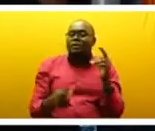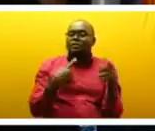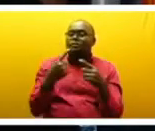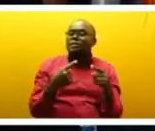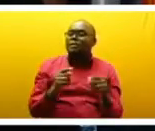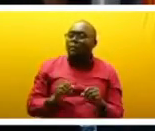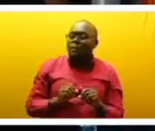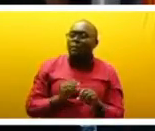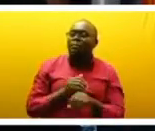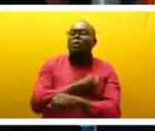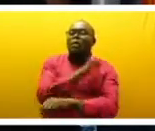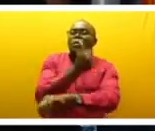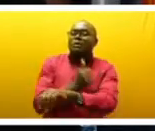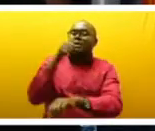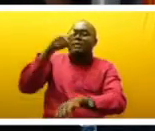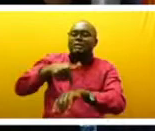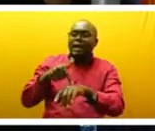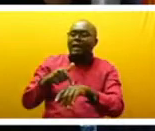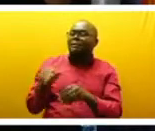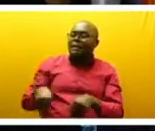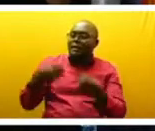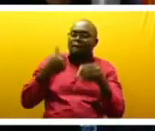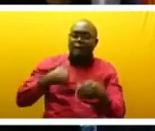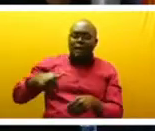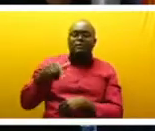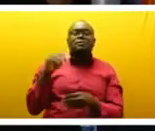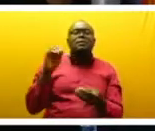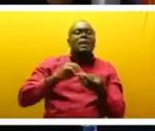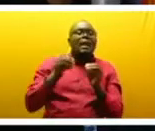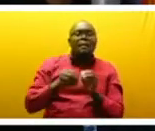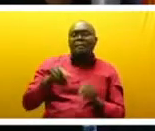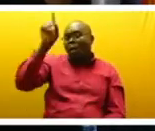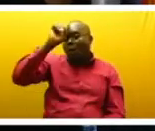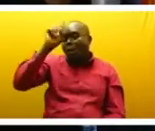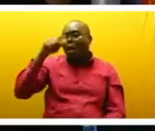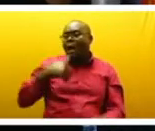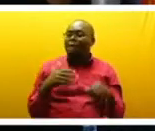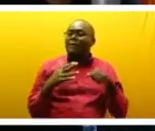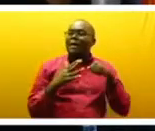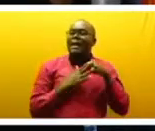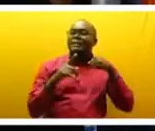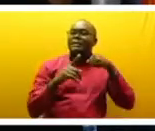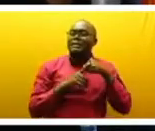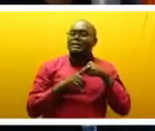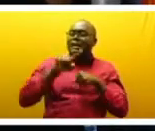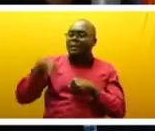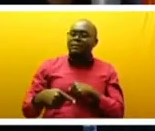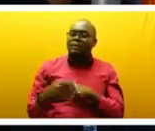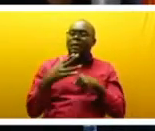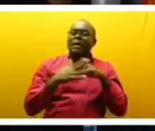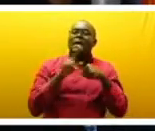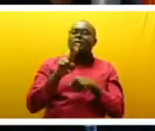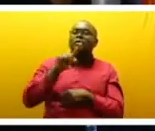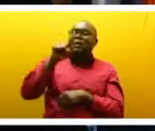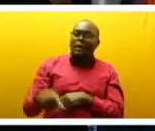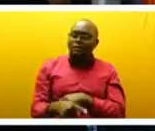here when a figure is thrown at this court that there are 96,000 or 92,000 stray ballots. No one knows. The